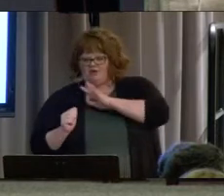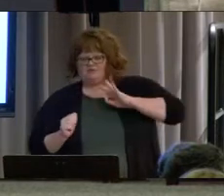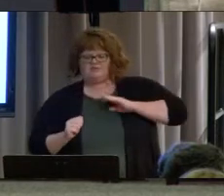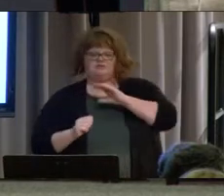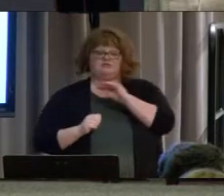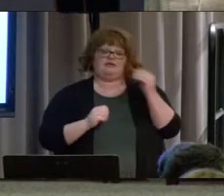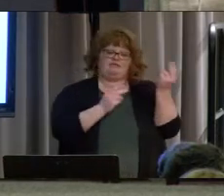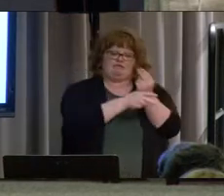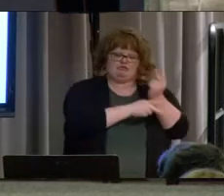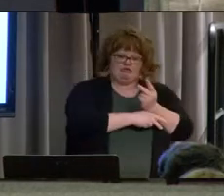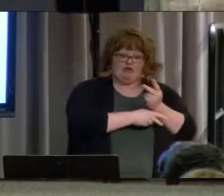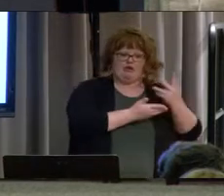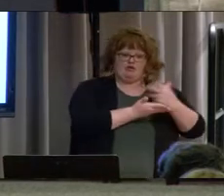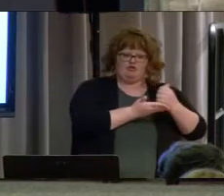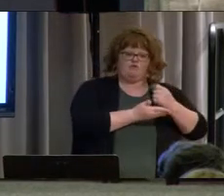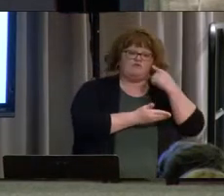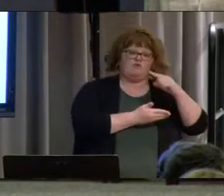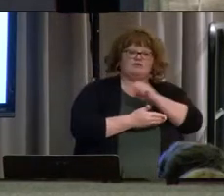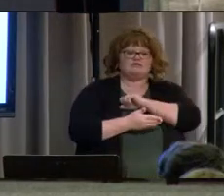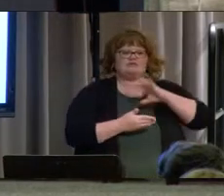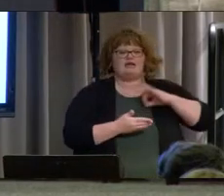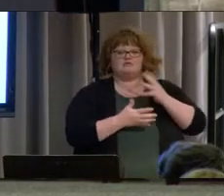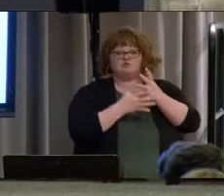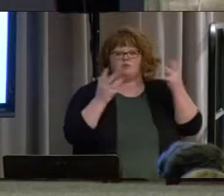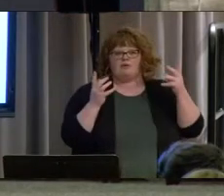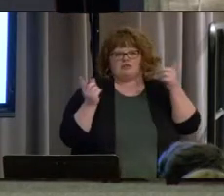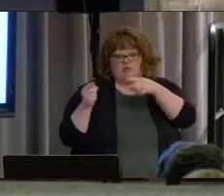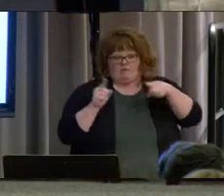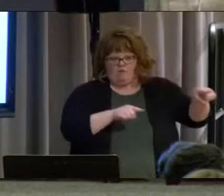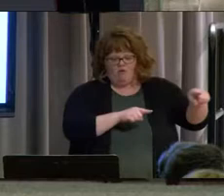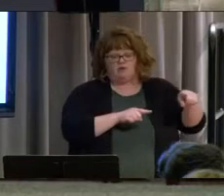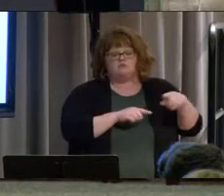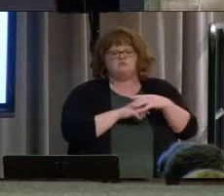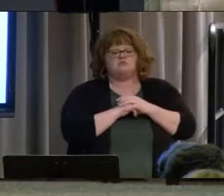with so many things swirling around,